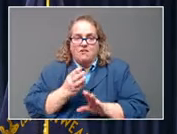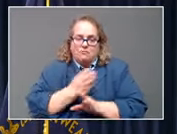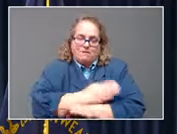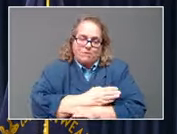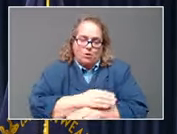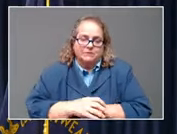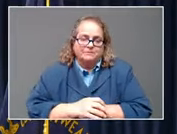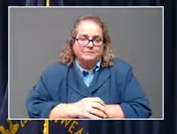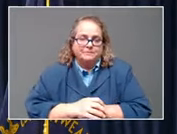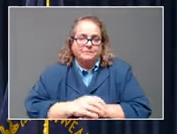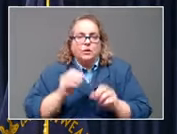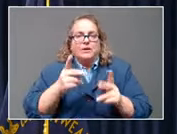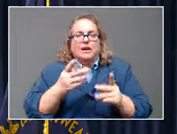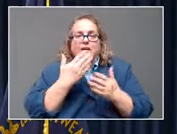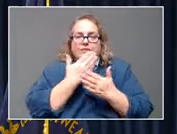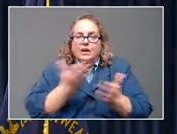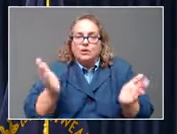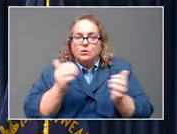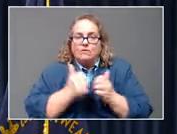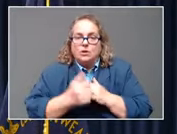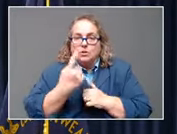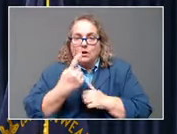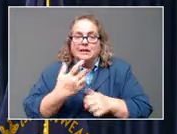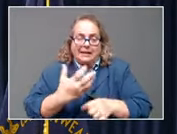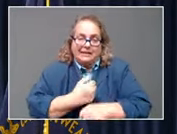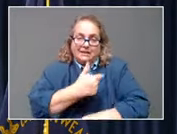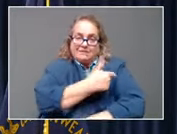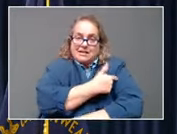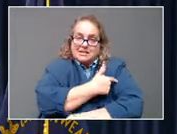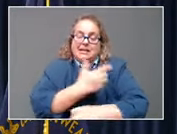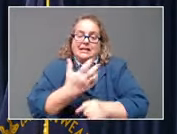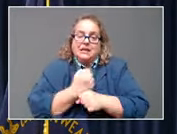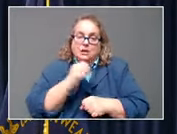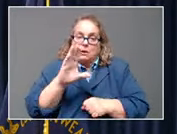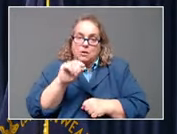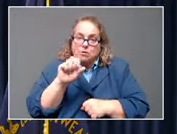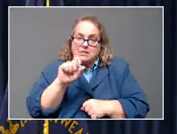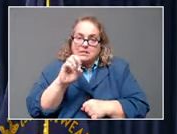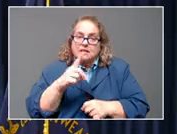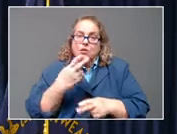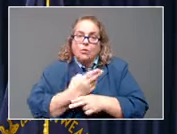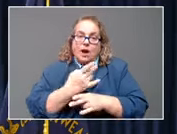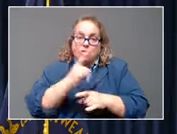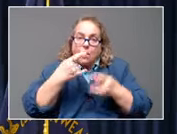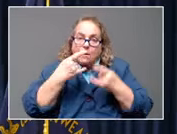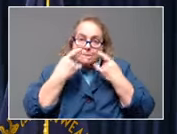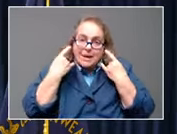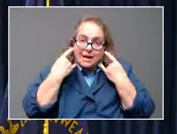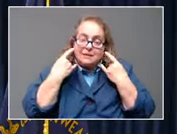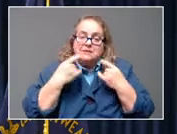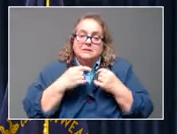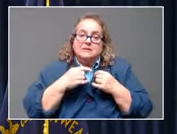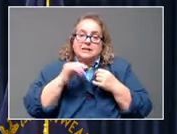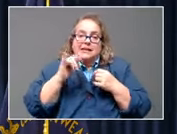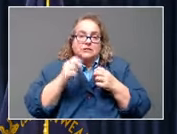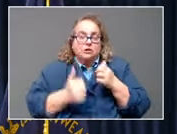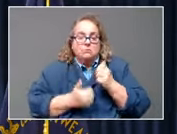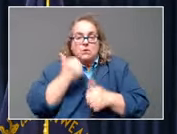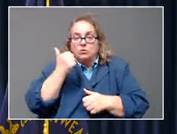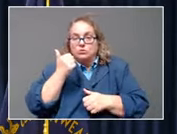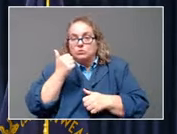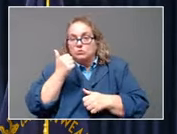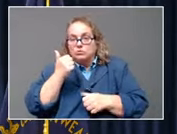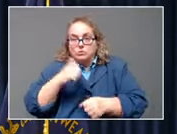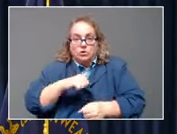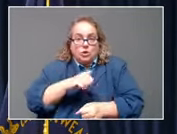right. Thank you, everybody. Get vaccinated, get boosted, wear your mask. It is the most COVID since